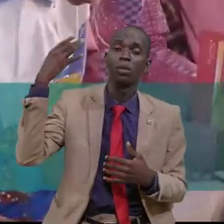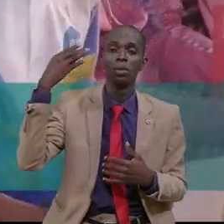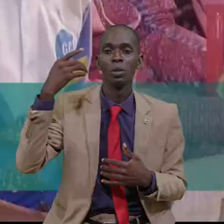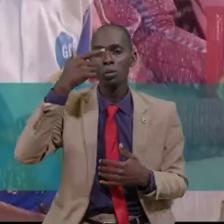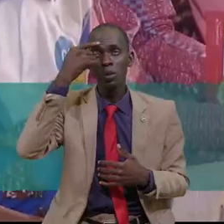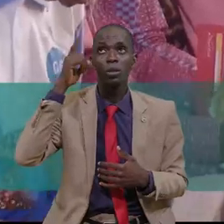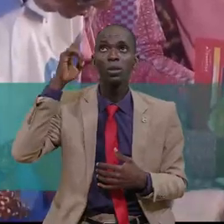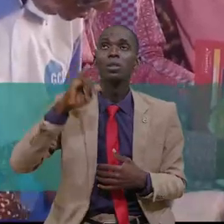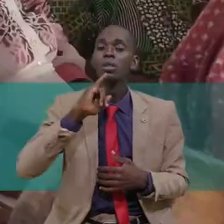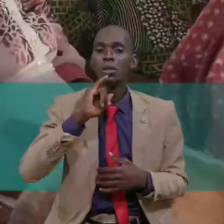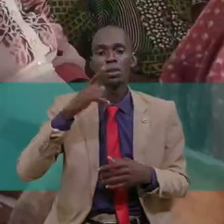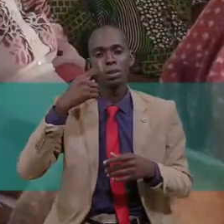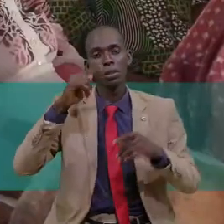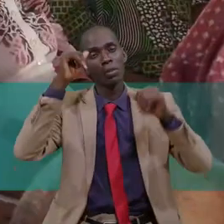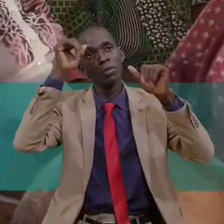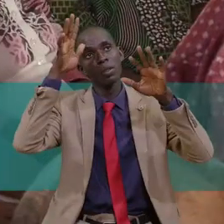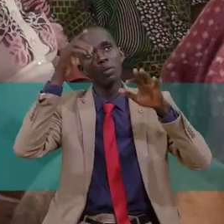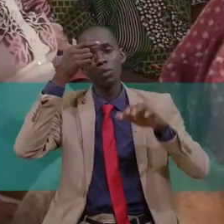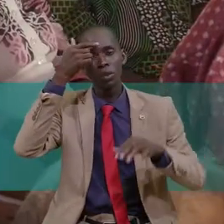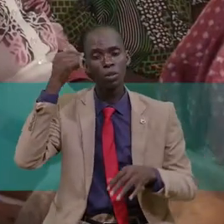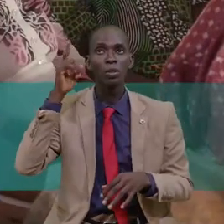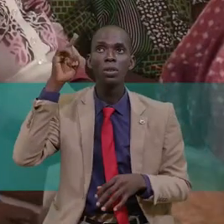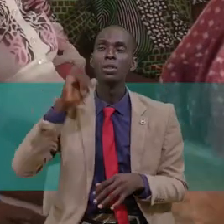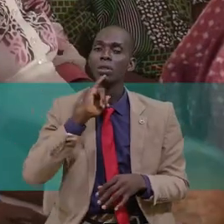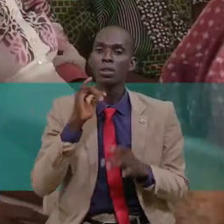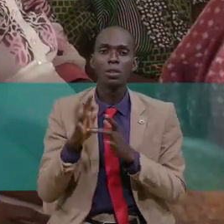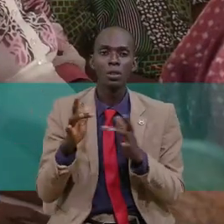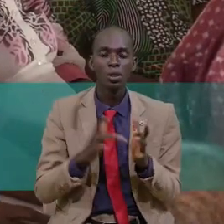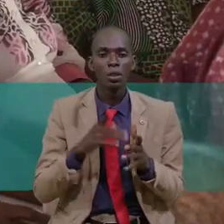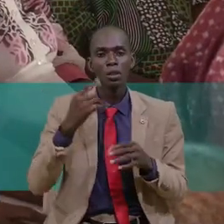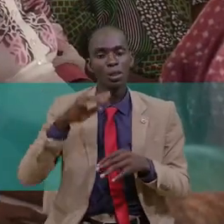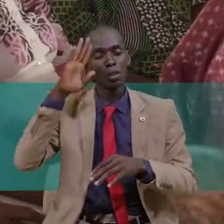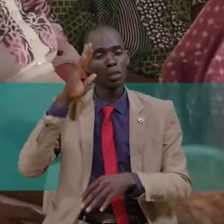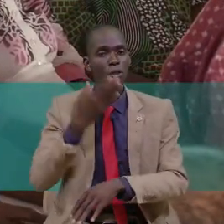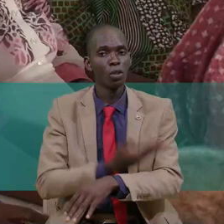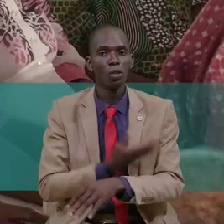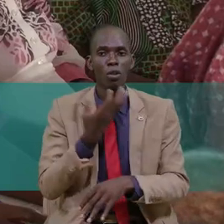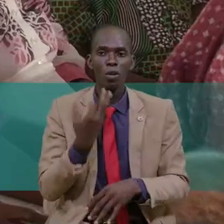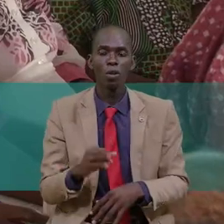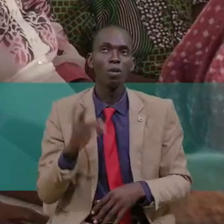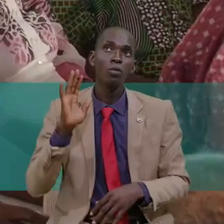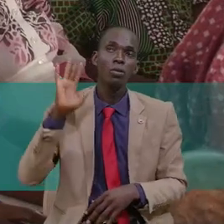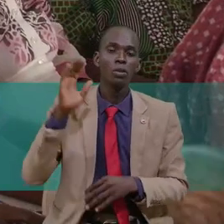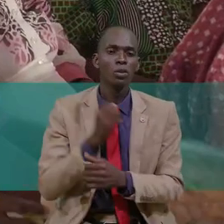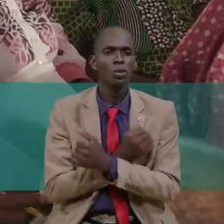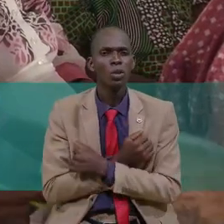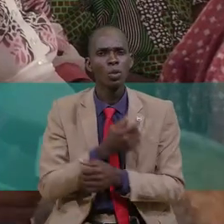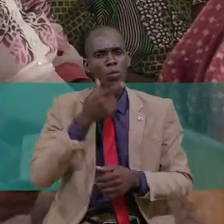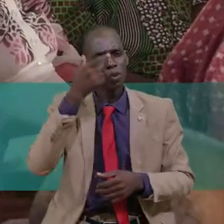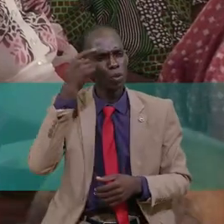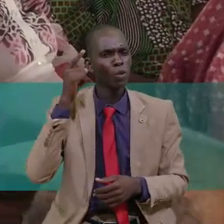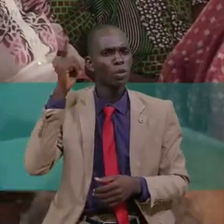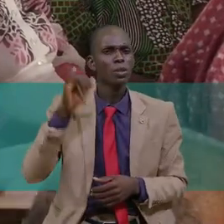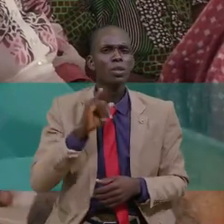Father, and because it's Jesus, the Son of his love, and because the Holy